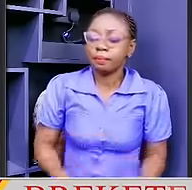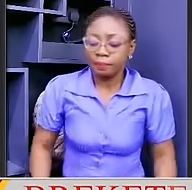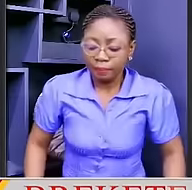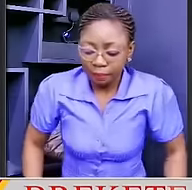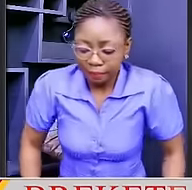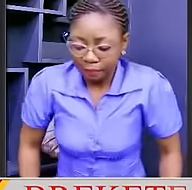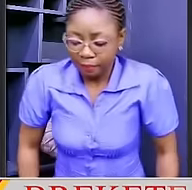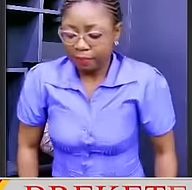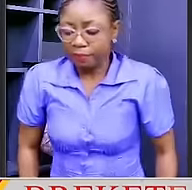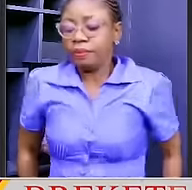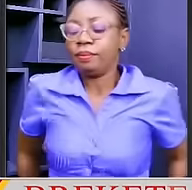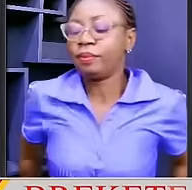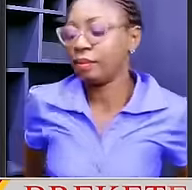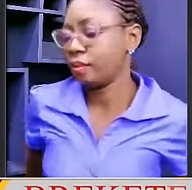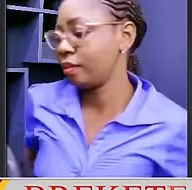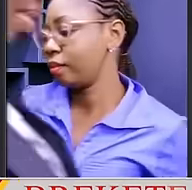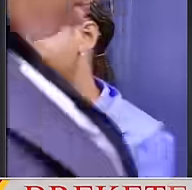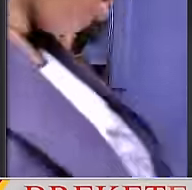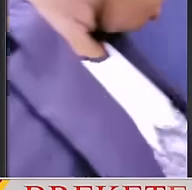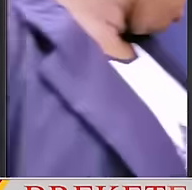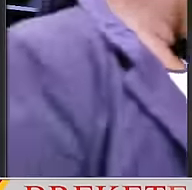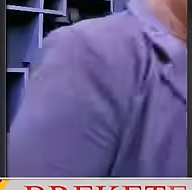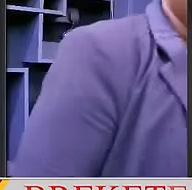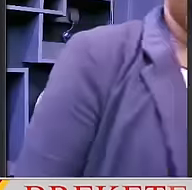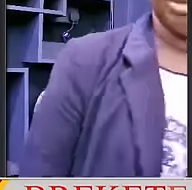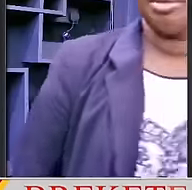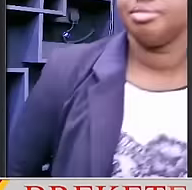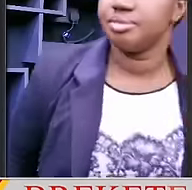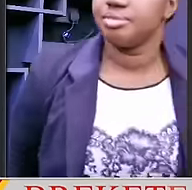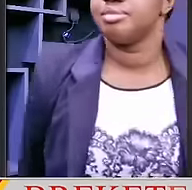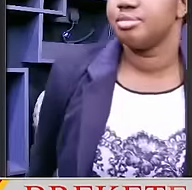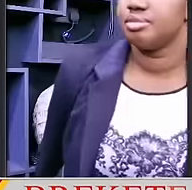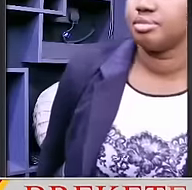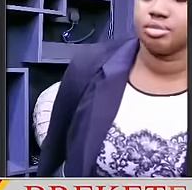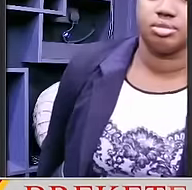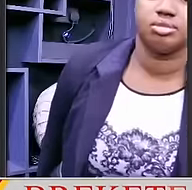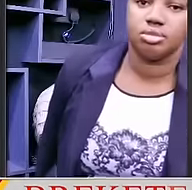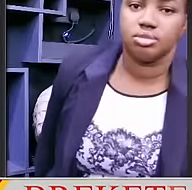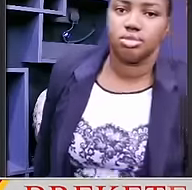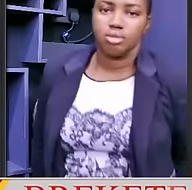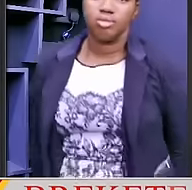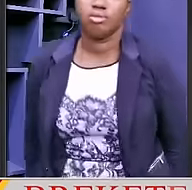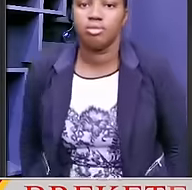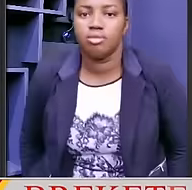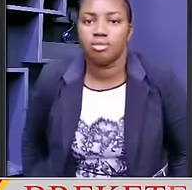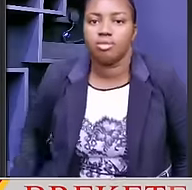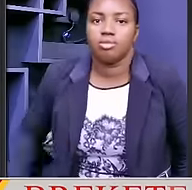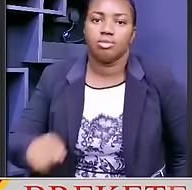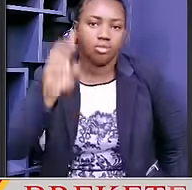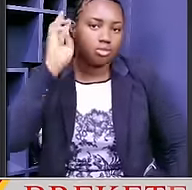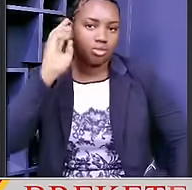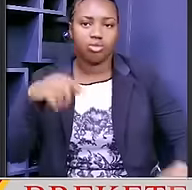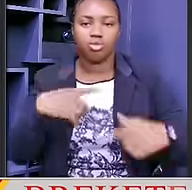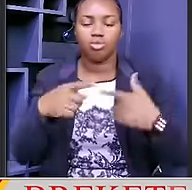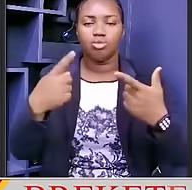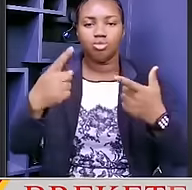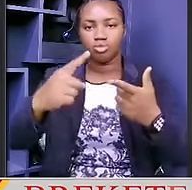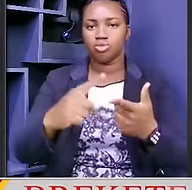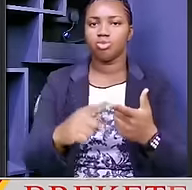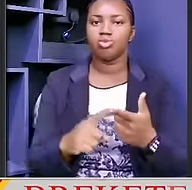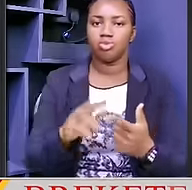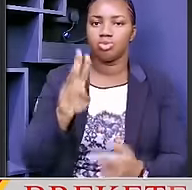Mommy. Sir. Una go Wuse General Hospital. In fact,